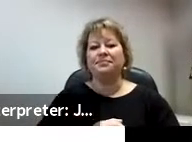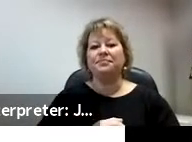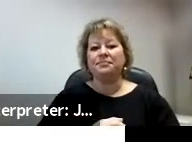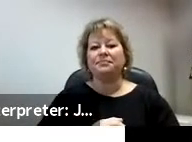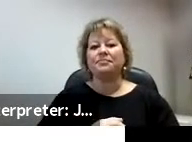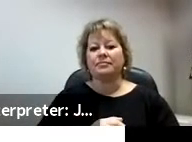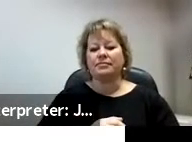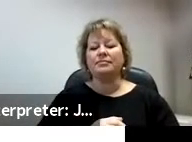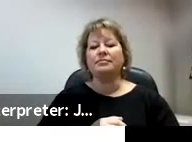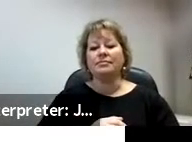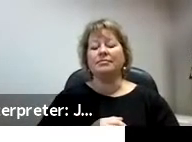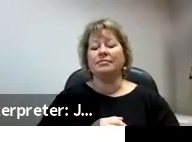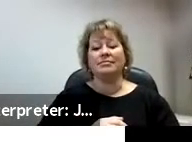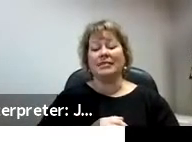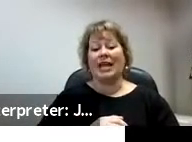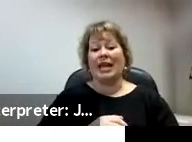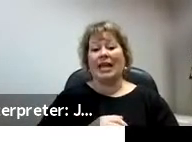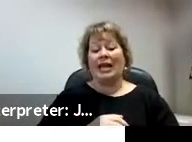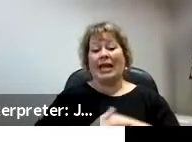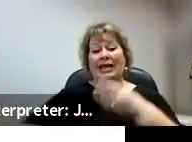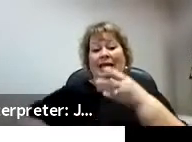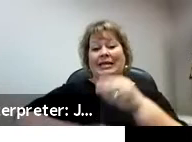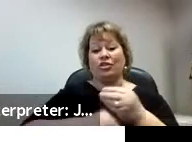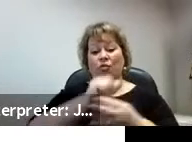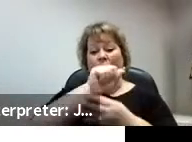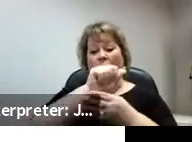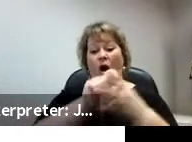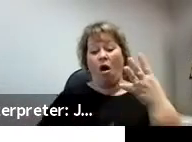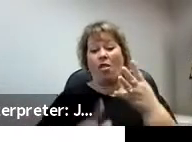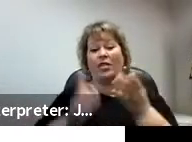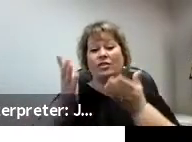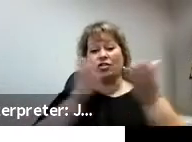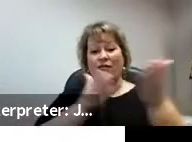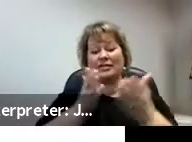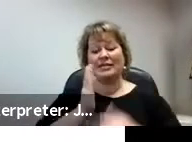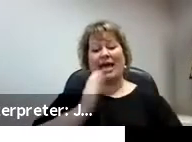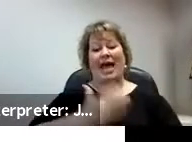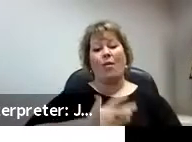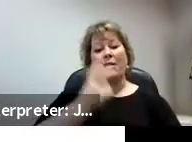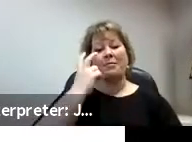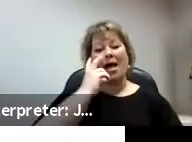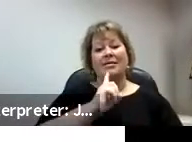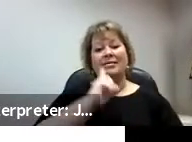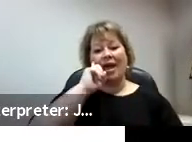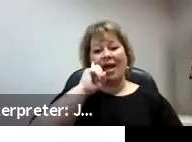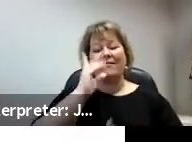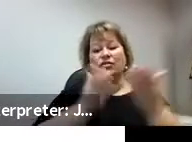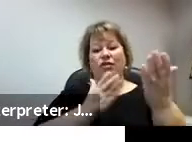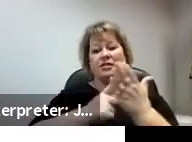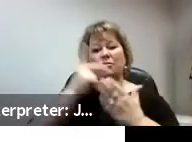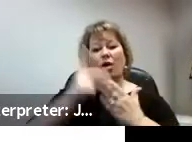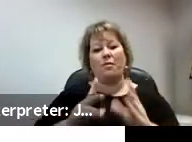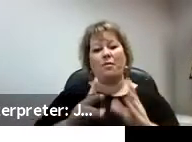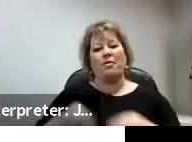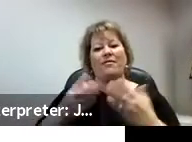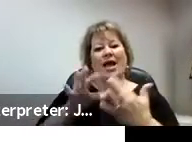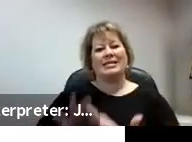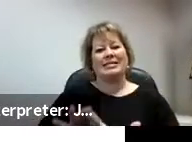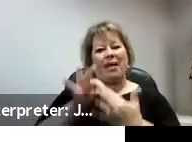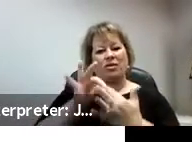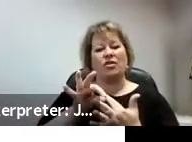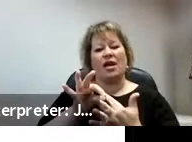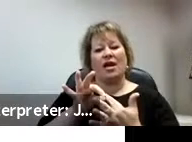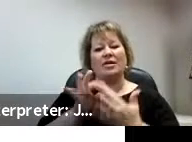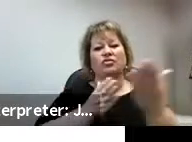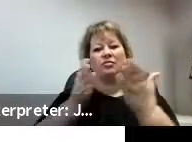In addition to all of the services that I just discussed, our Blind and Deaf Services programs provide specialized services in the following